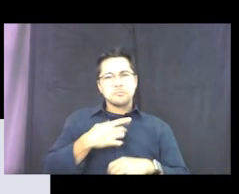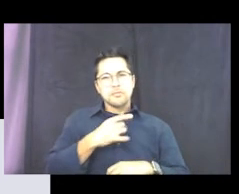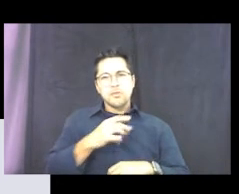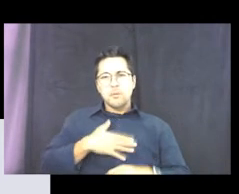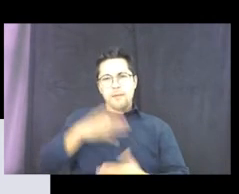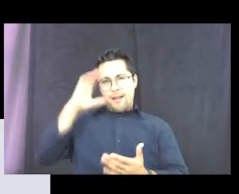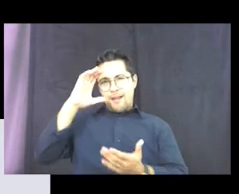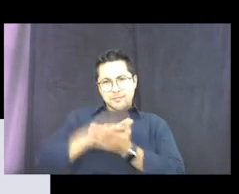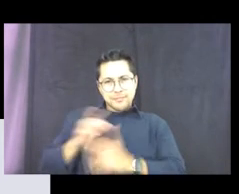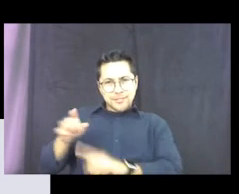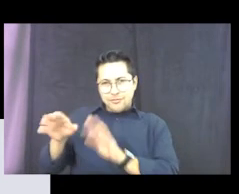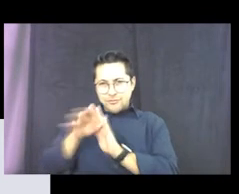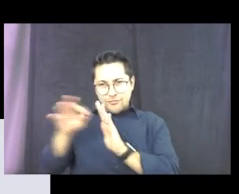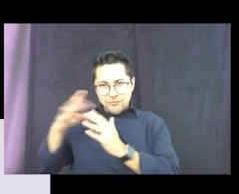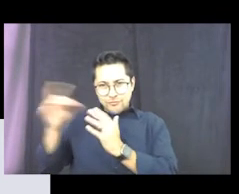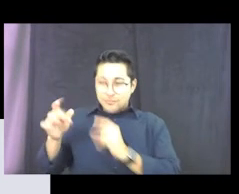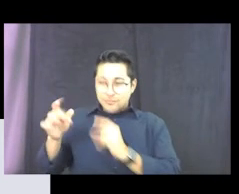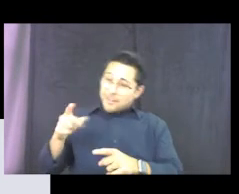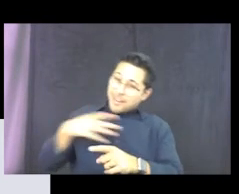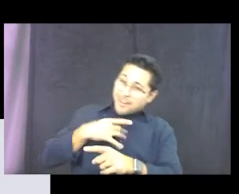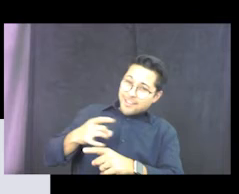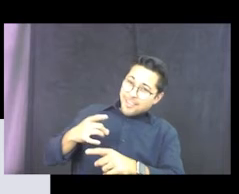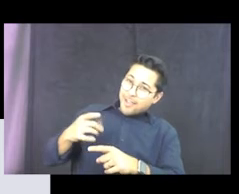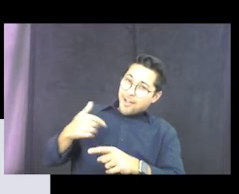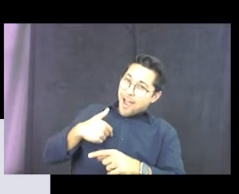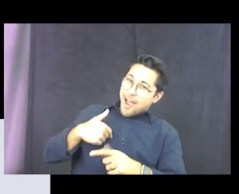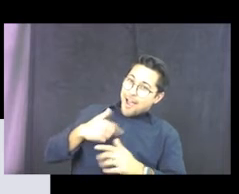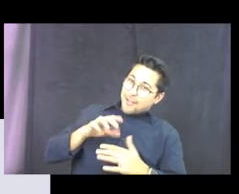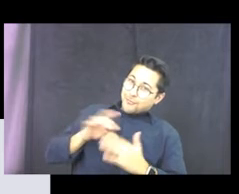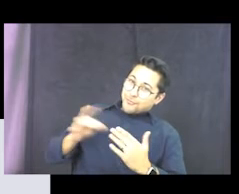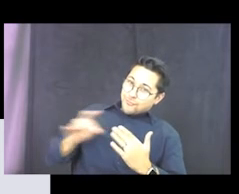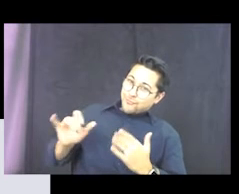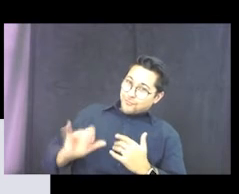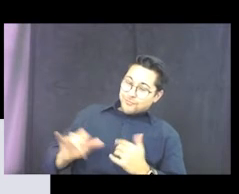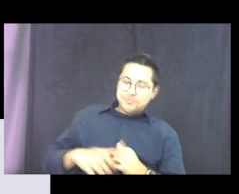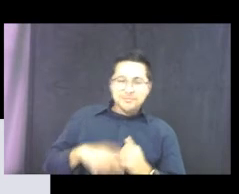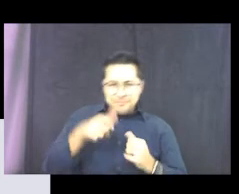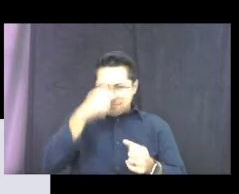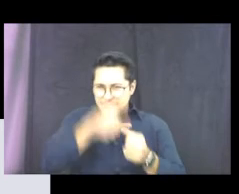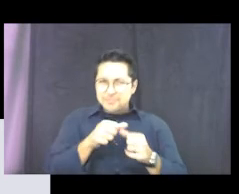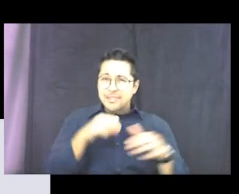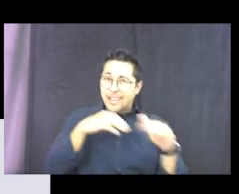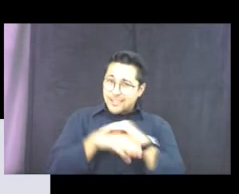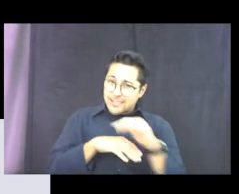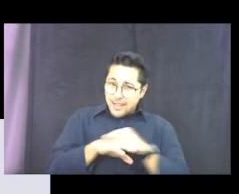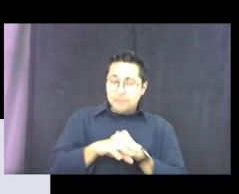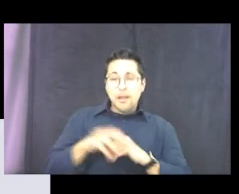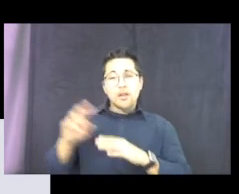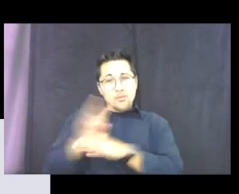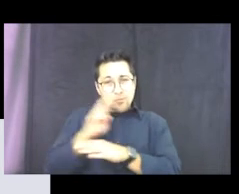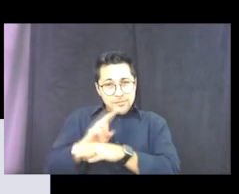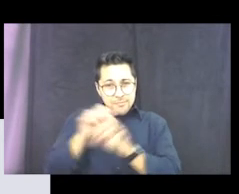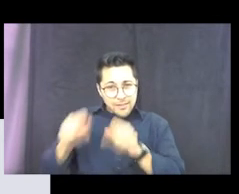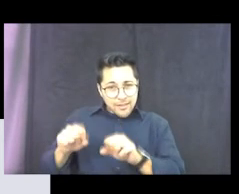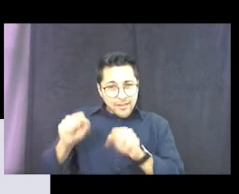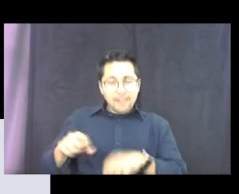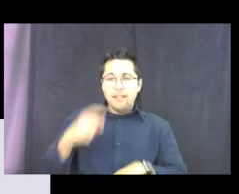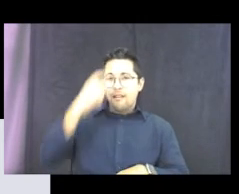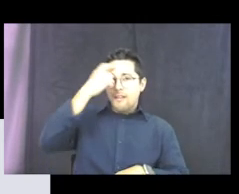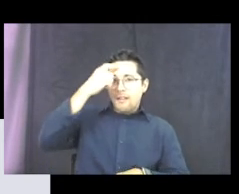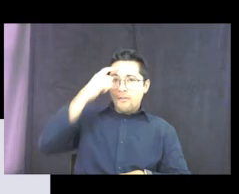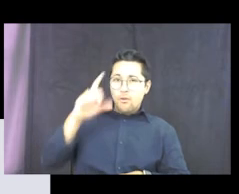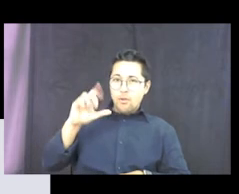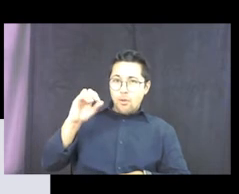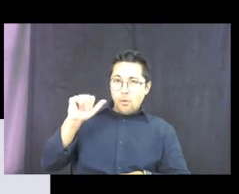husband chooses and he doesn't like the ones I choose. You keep in mind accessibility, usability, and cognitive load,